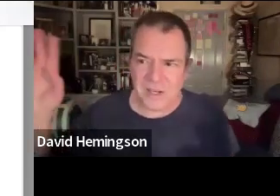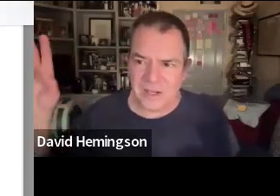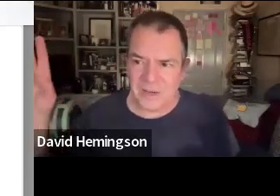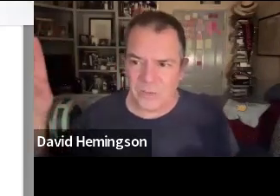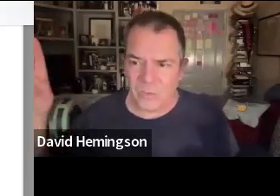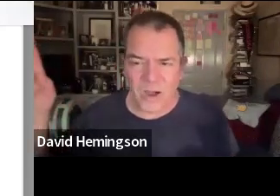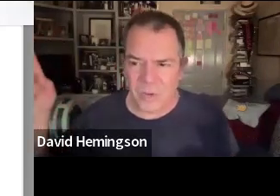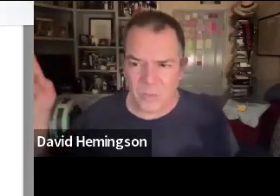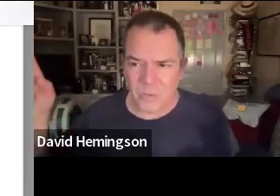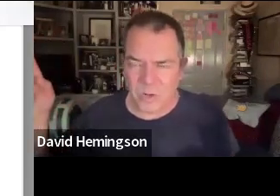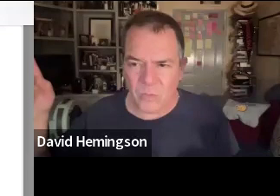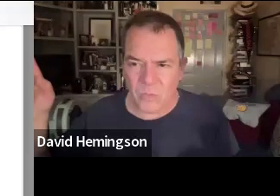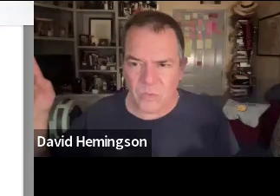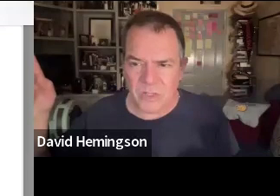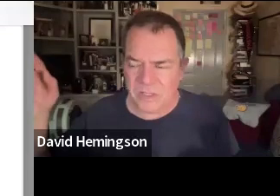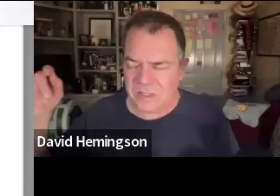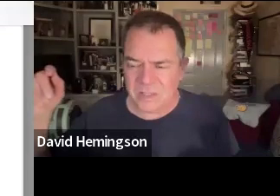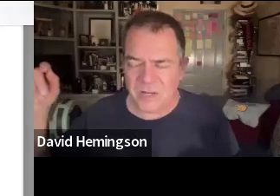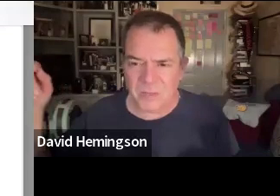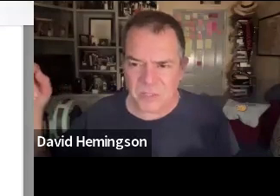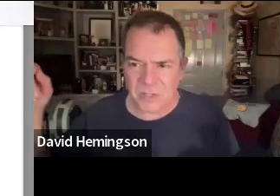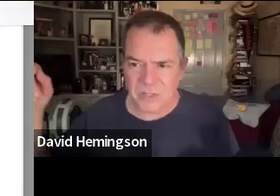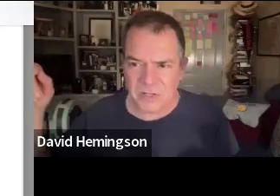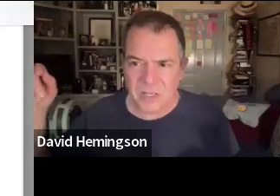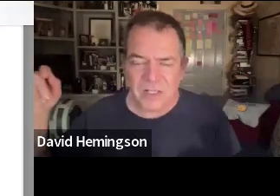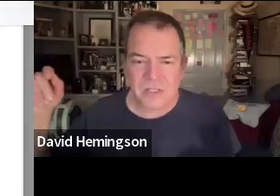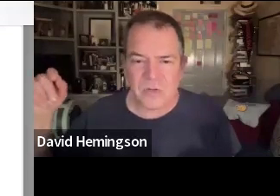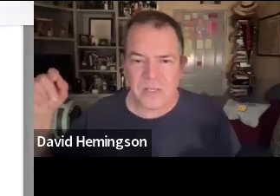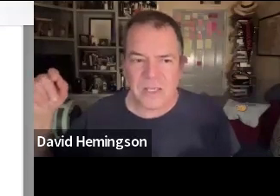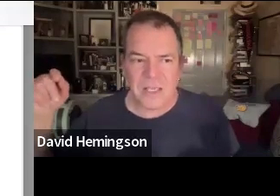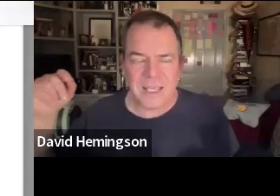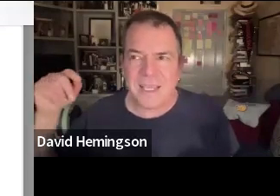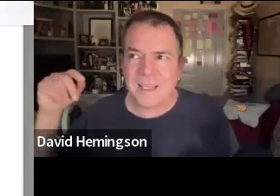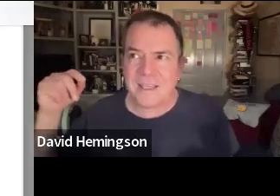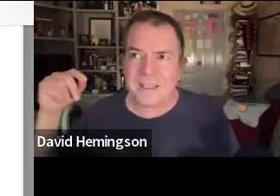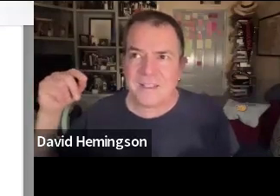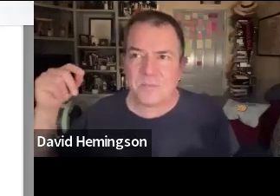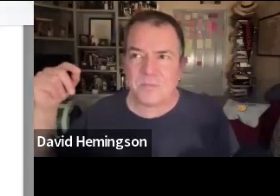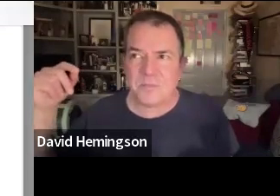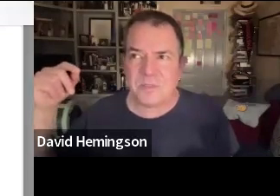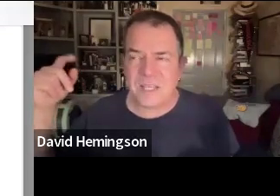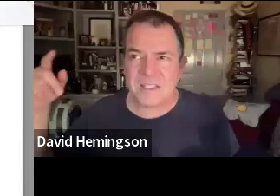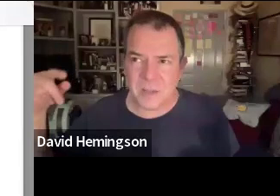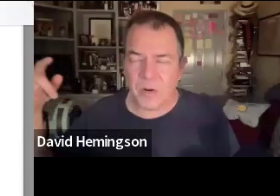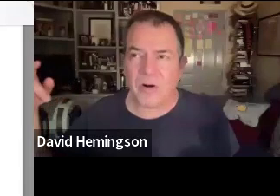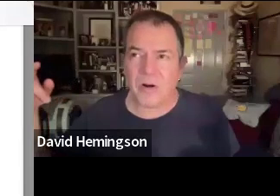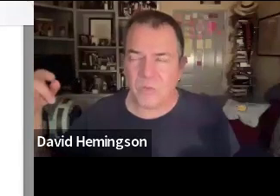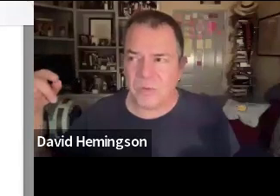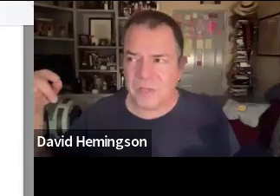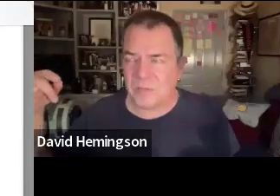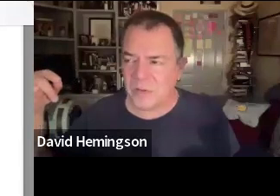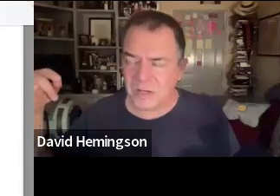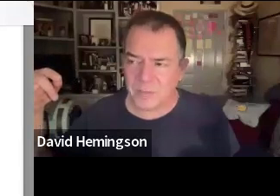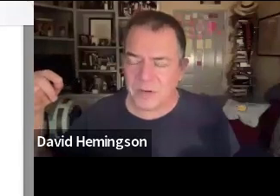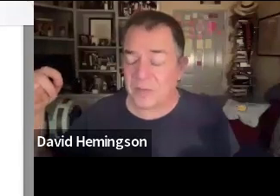me, why are, you know, doesn't it seem kind of absurd, you know? So he is teasing apart